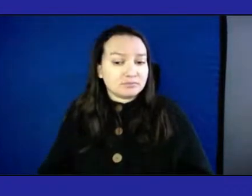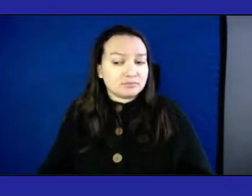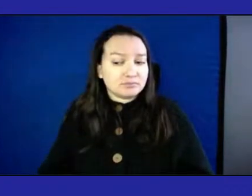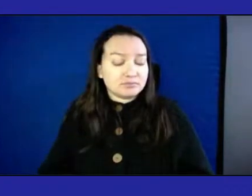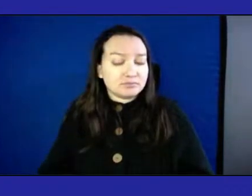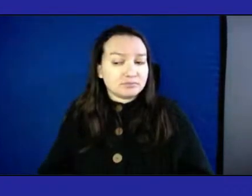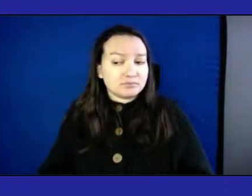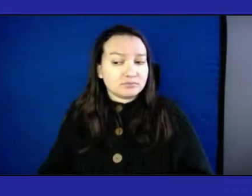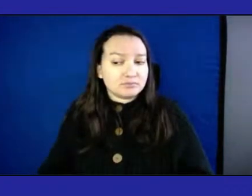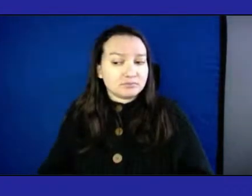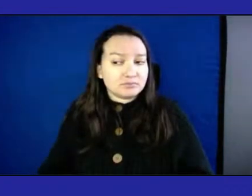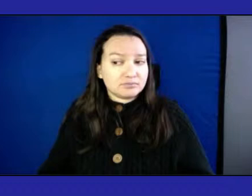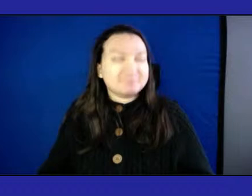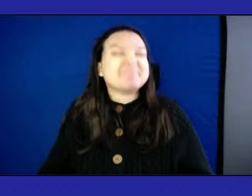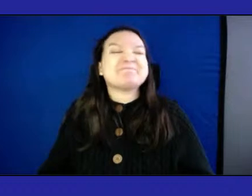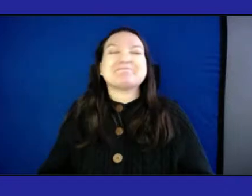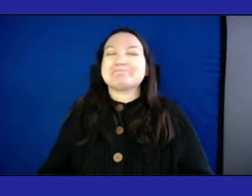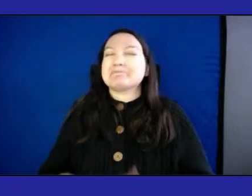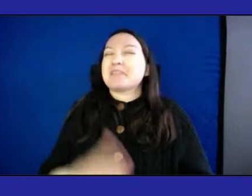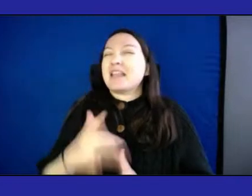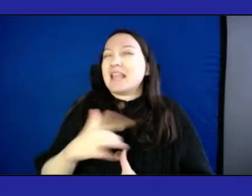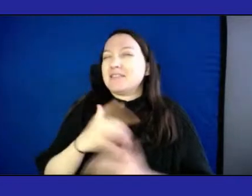It feels like a loaded question, but